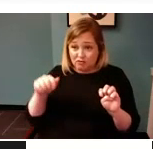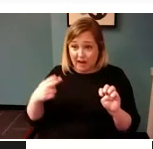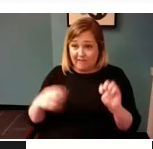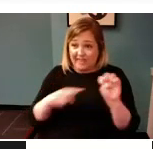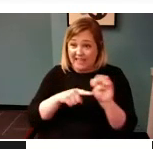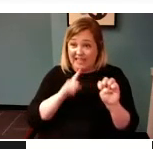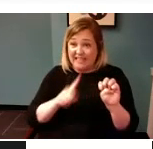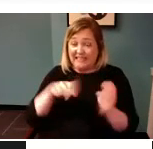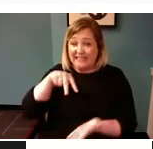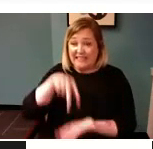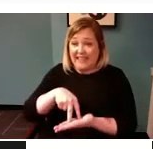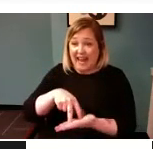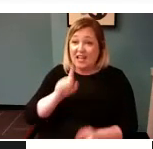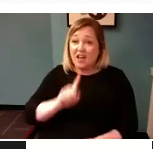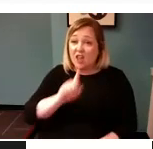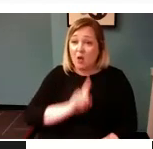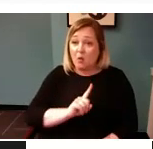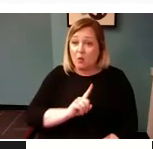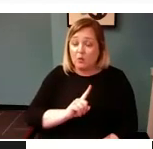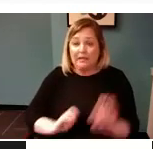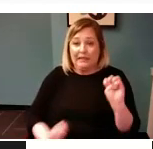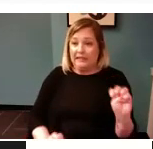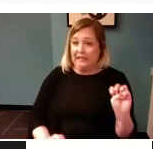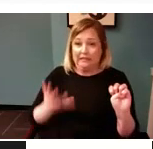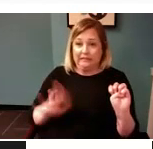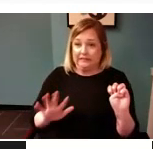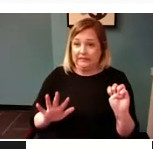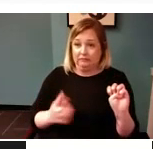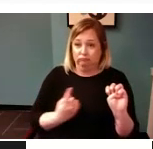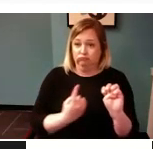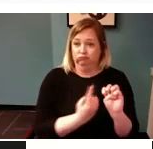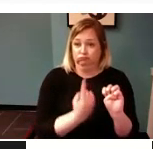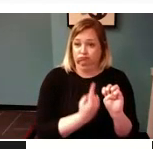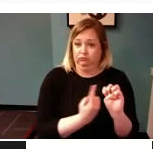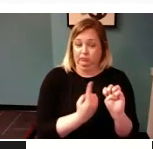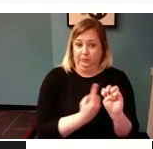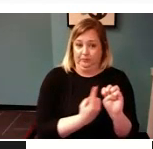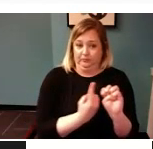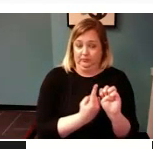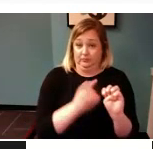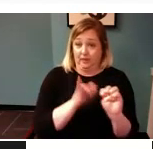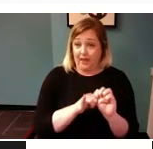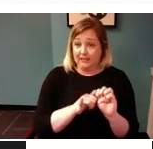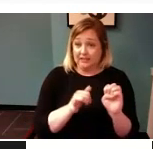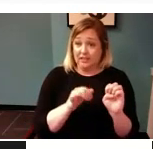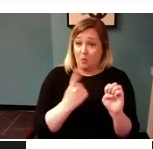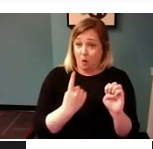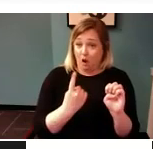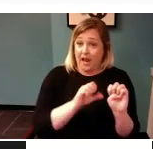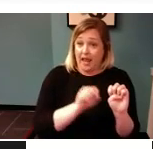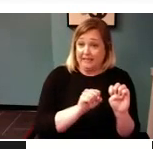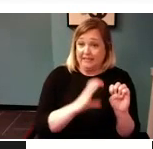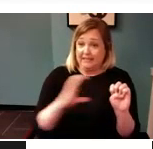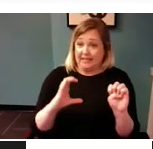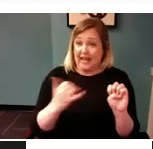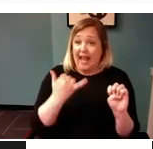one particular node done, nothing to explore here. So we have one strongly connected component. Now we delete E from this entire graph. E